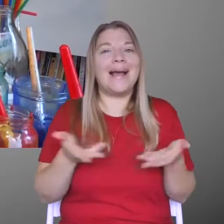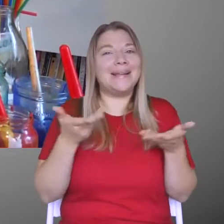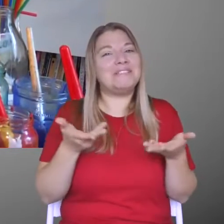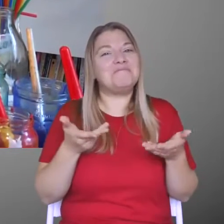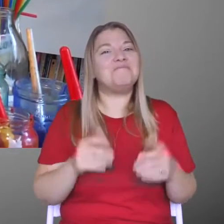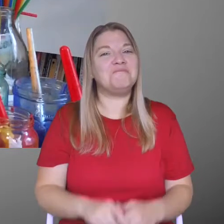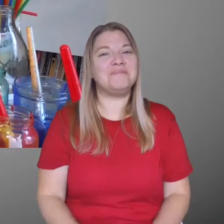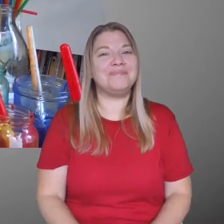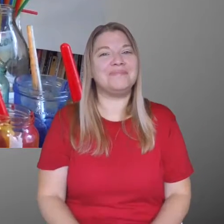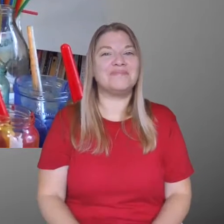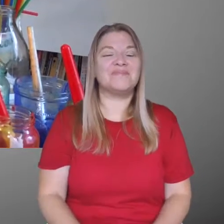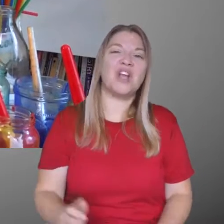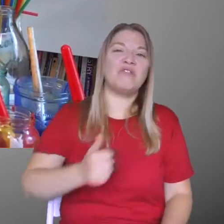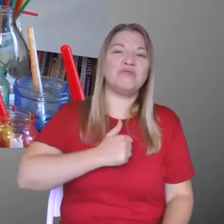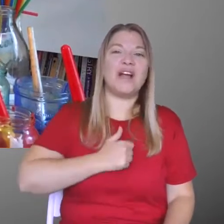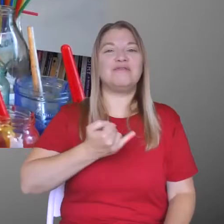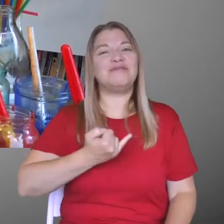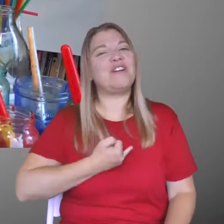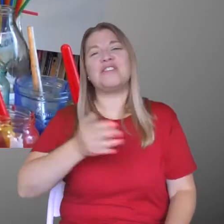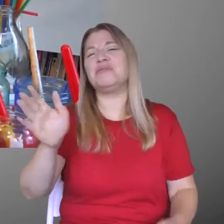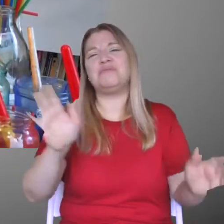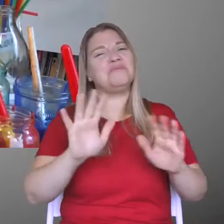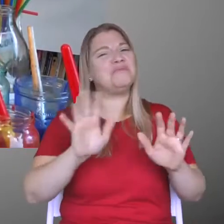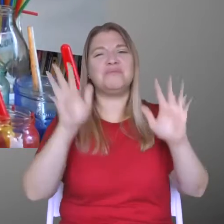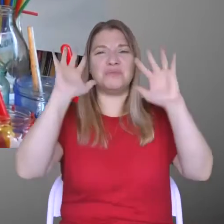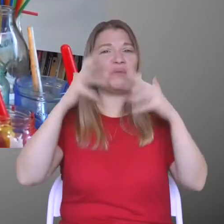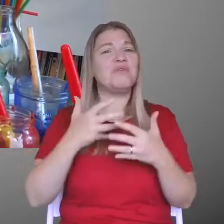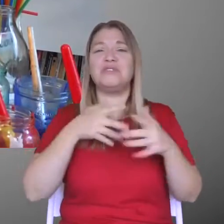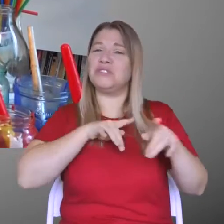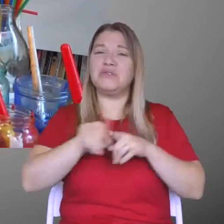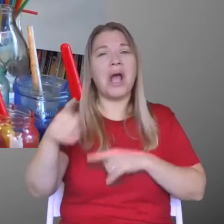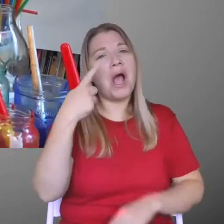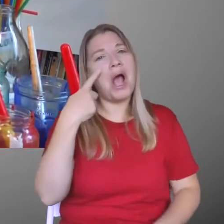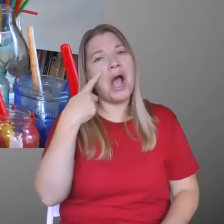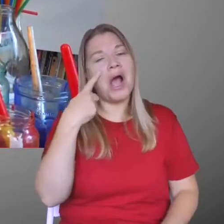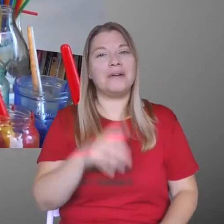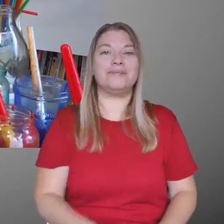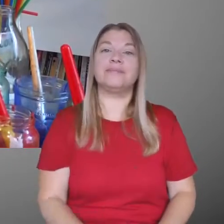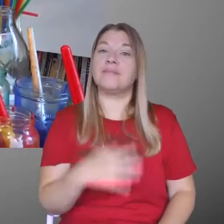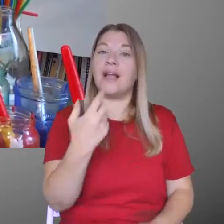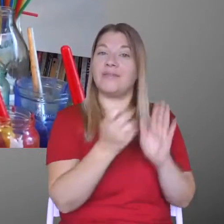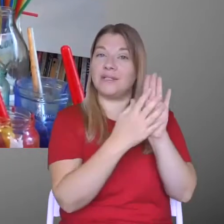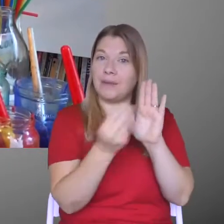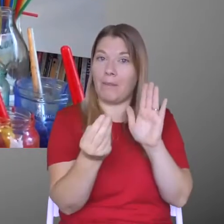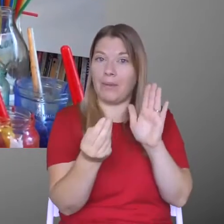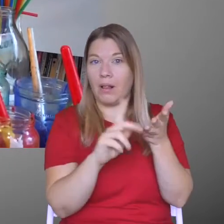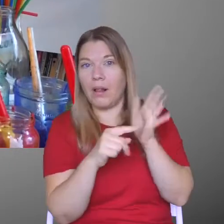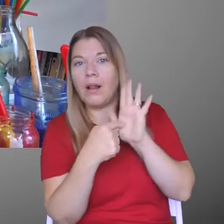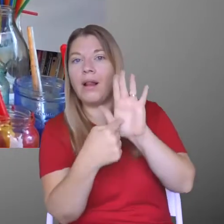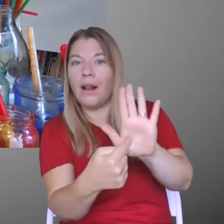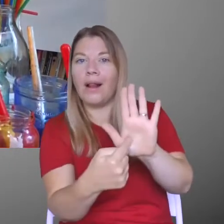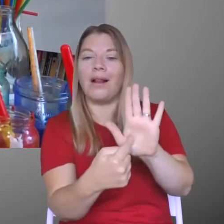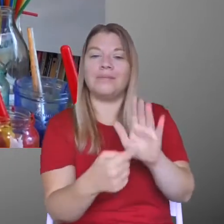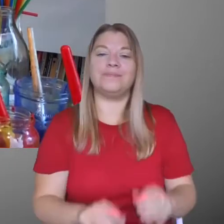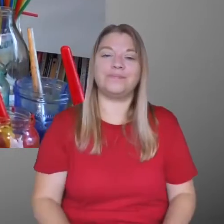There's no right or wrong way to do it, so I wouldn't worry about that at all. I've got some examples to show you to start with. So